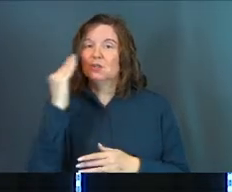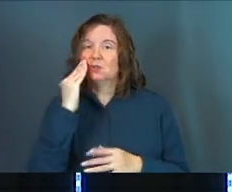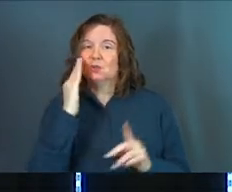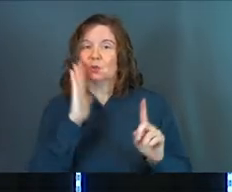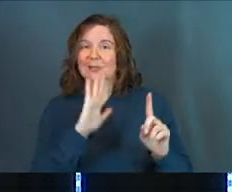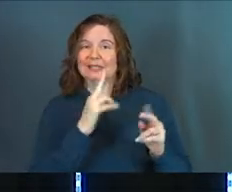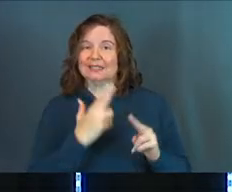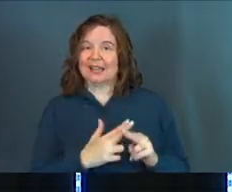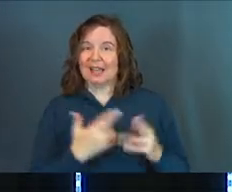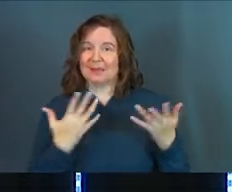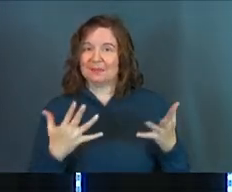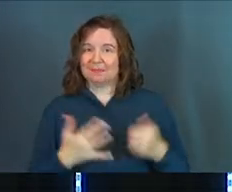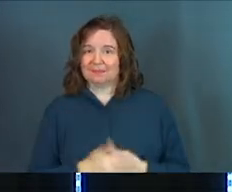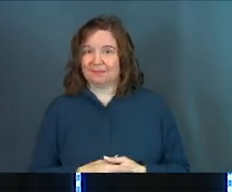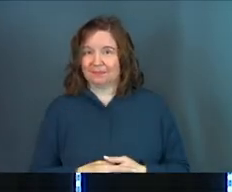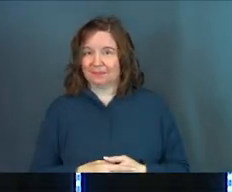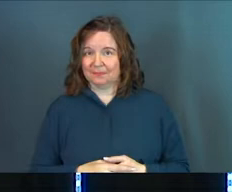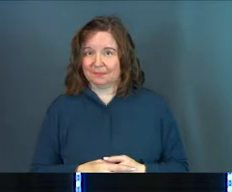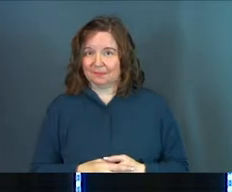name.